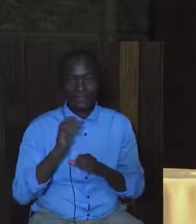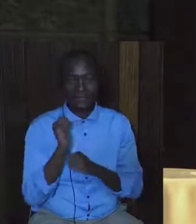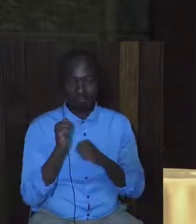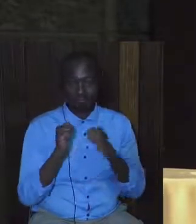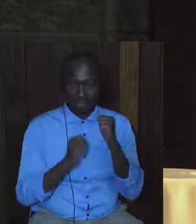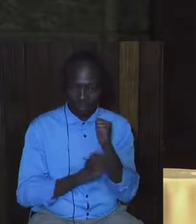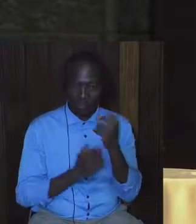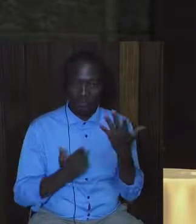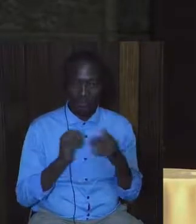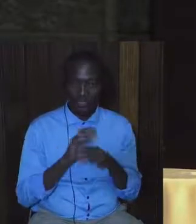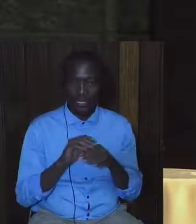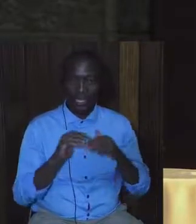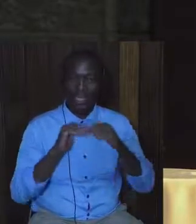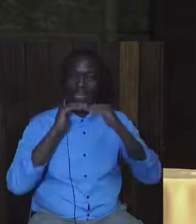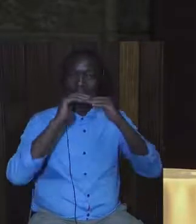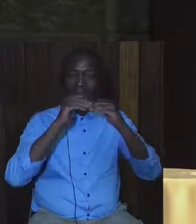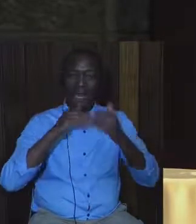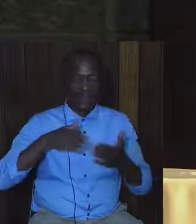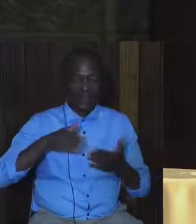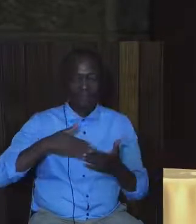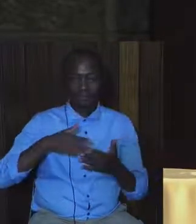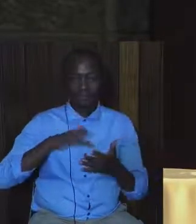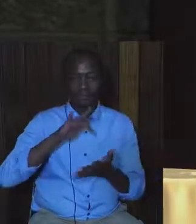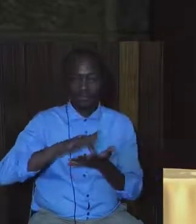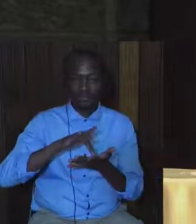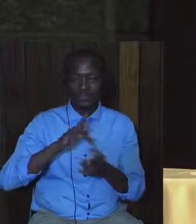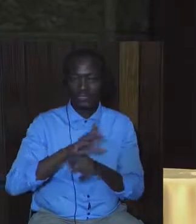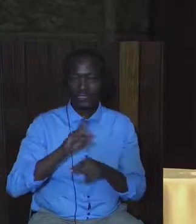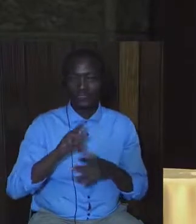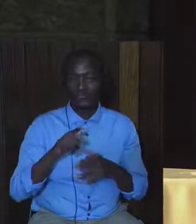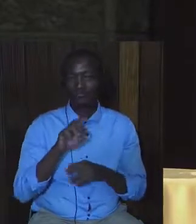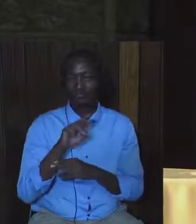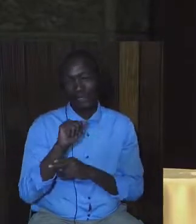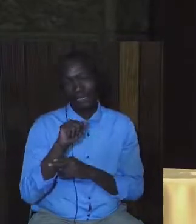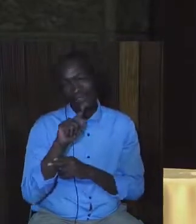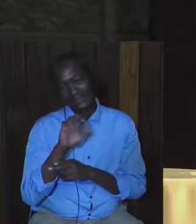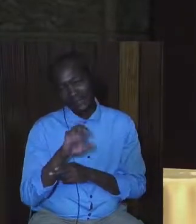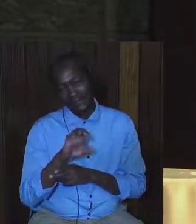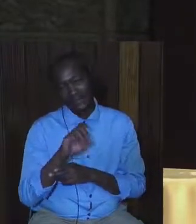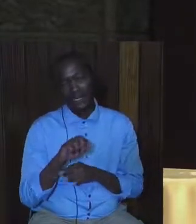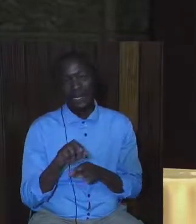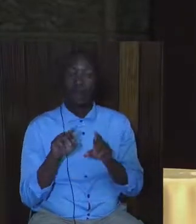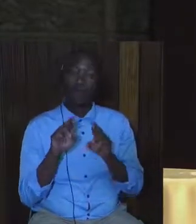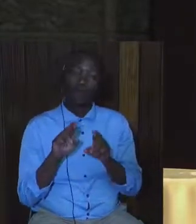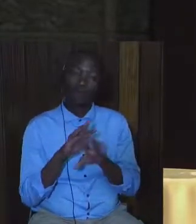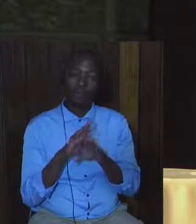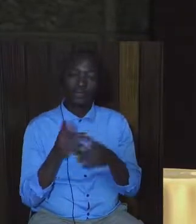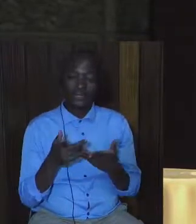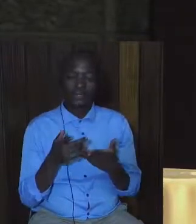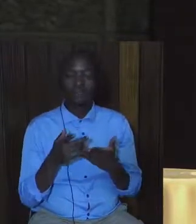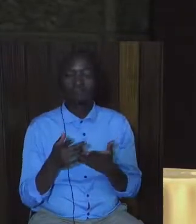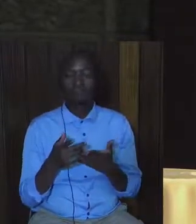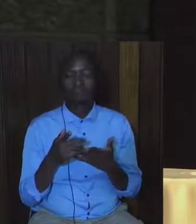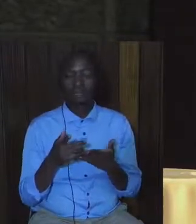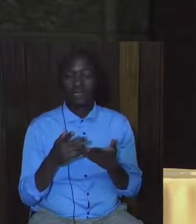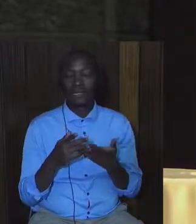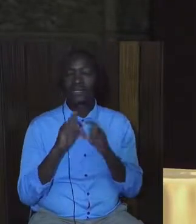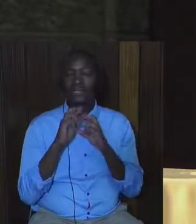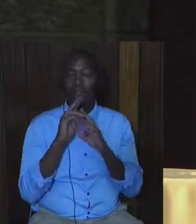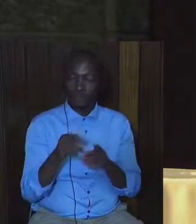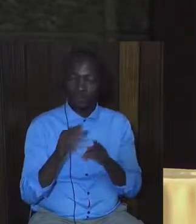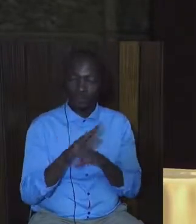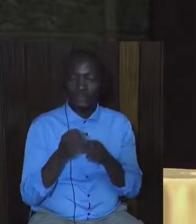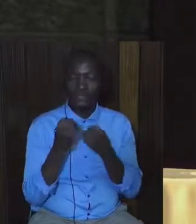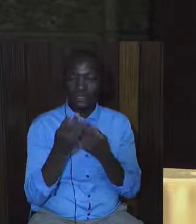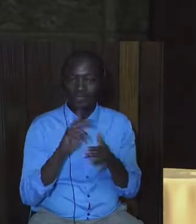and also the high vacancy rate. I am hoping that the response given on the plan to fill the posts